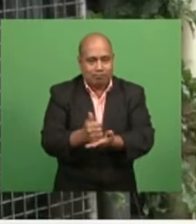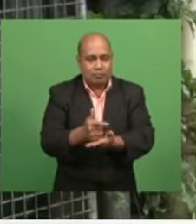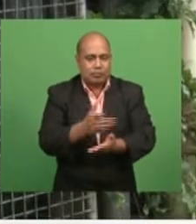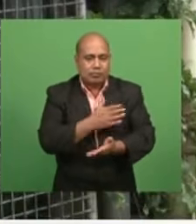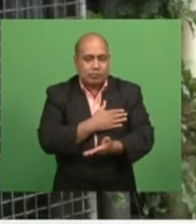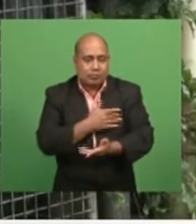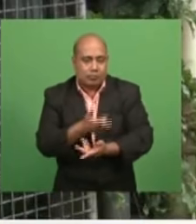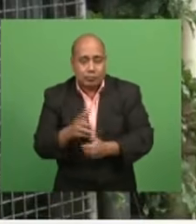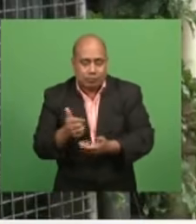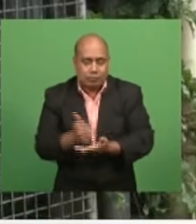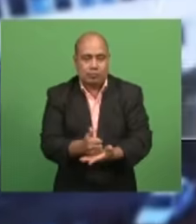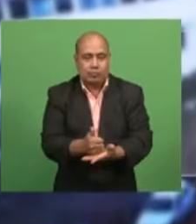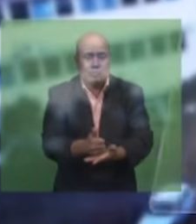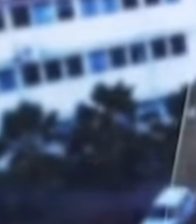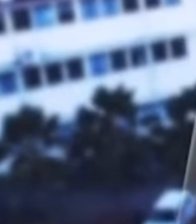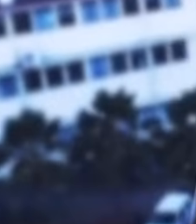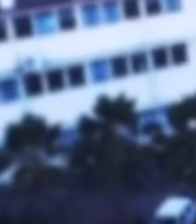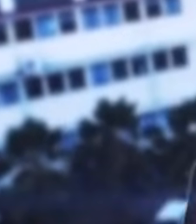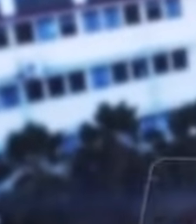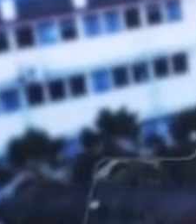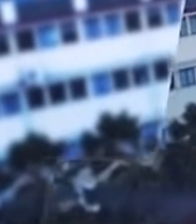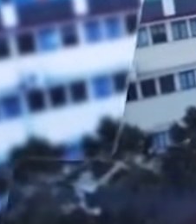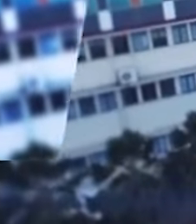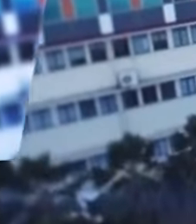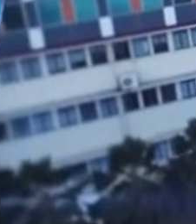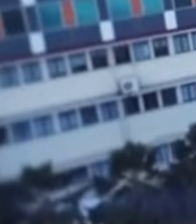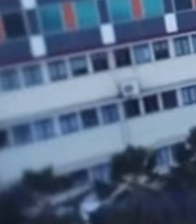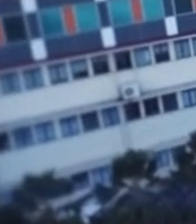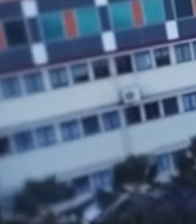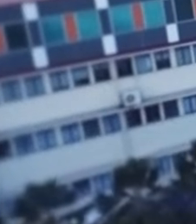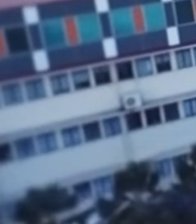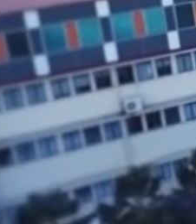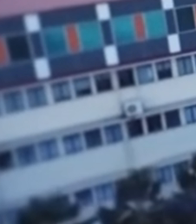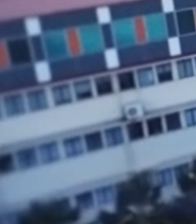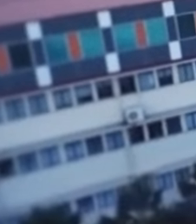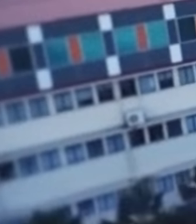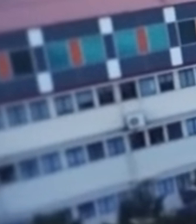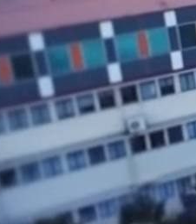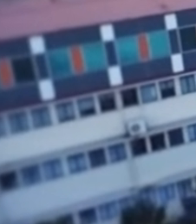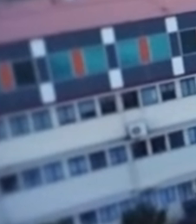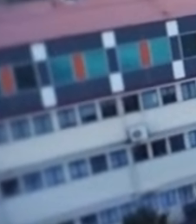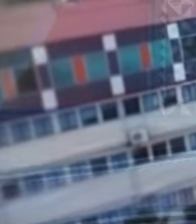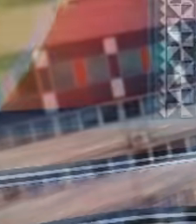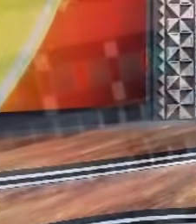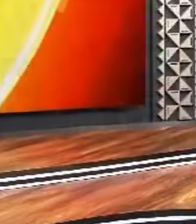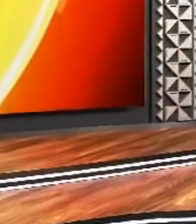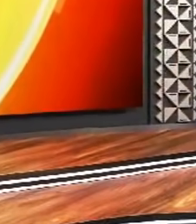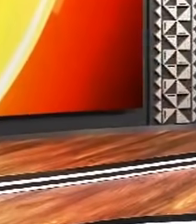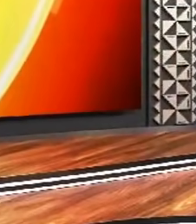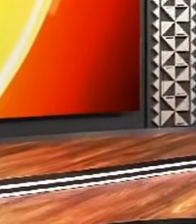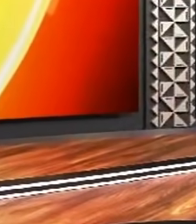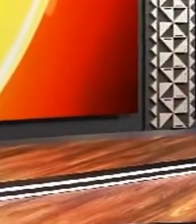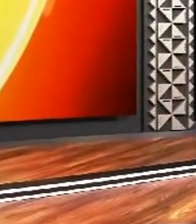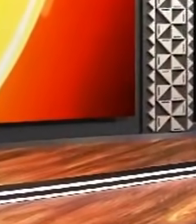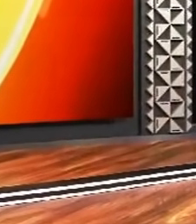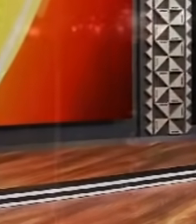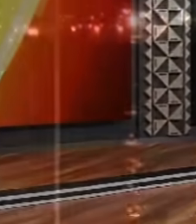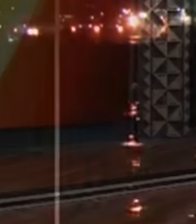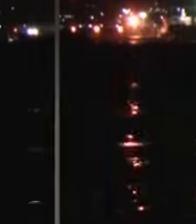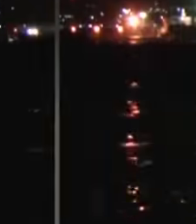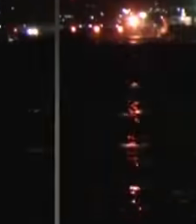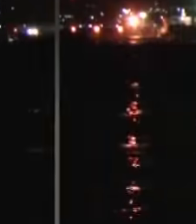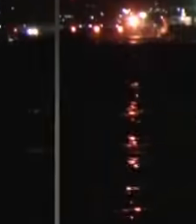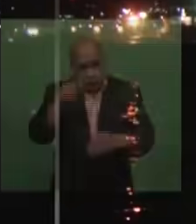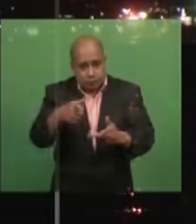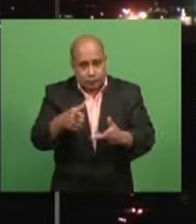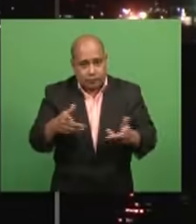Bank. From the studios of FBC Suva, Jackie Speight. Fijians are being urged to clean up